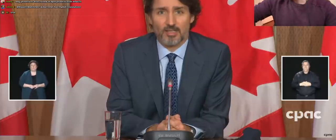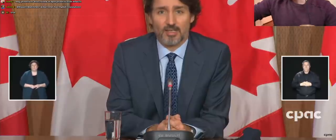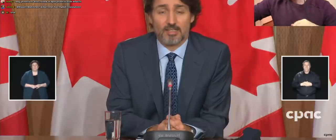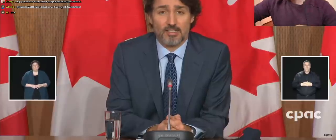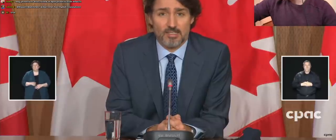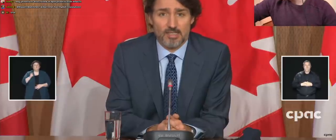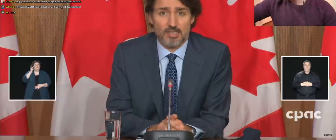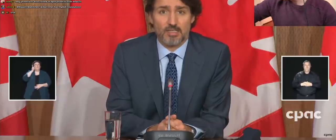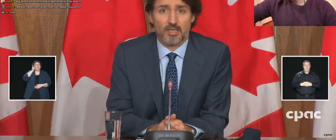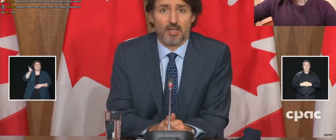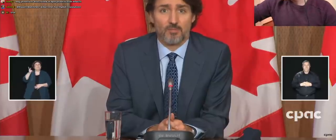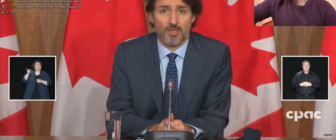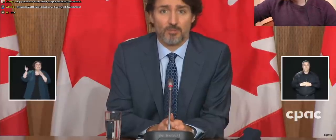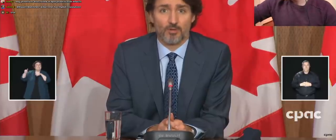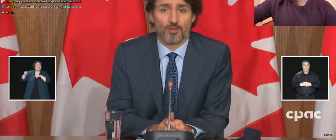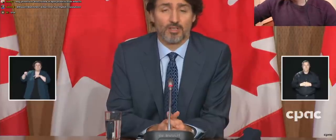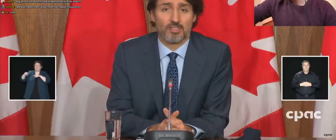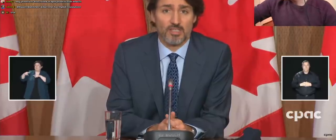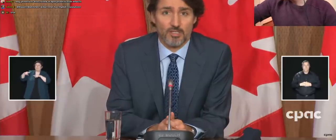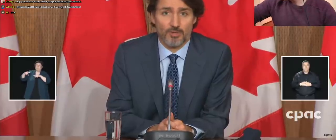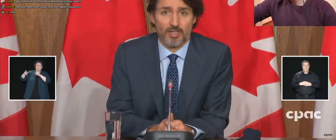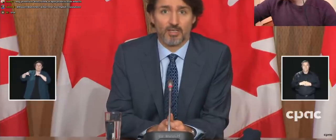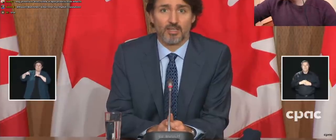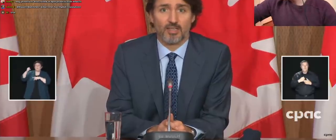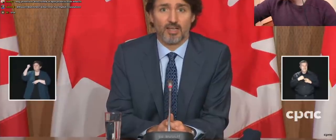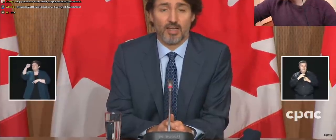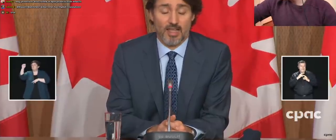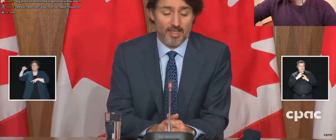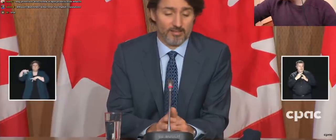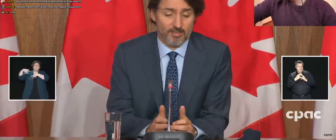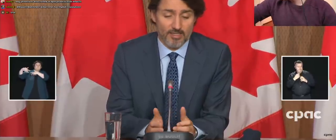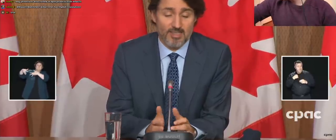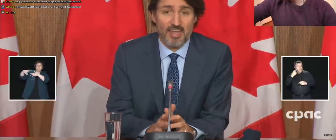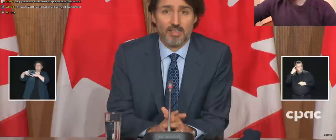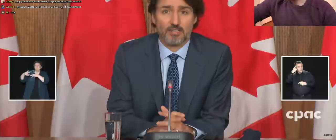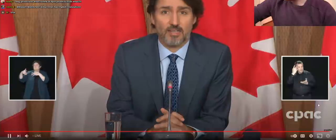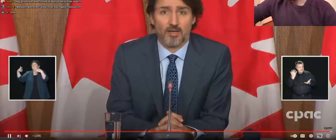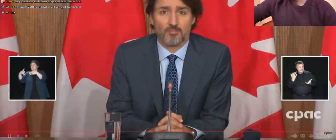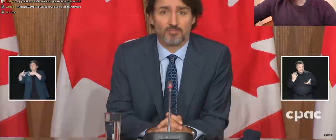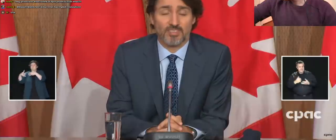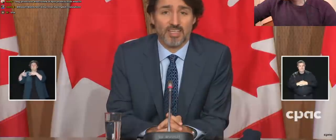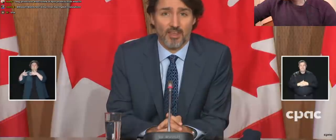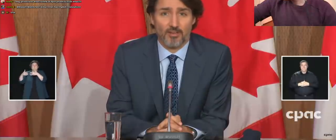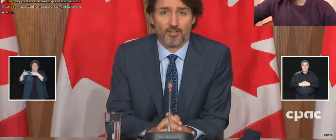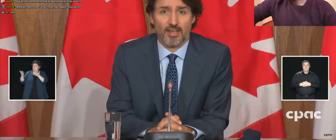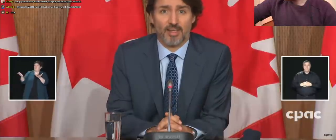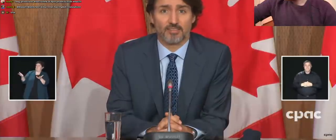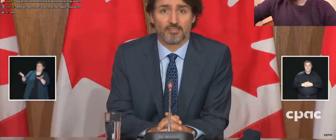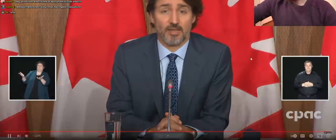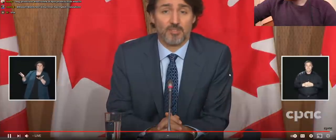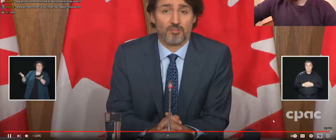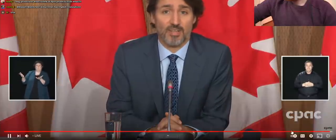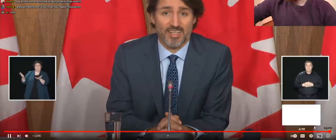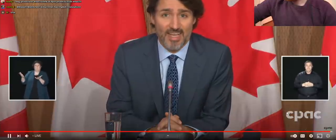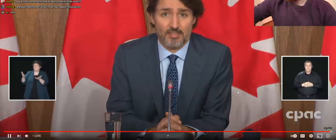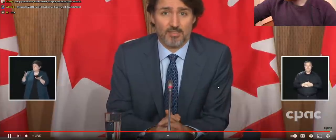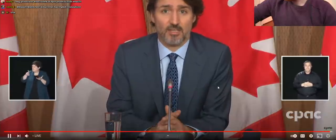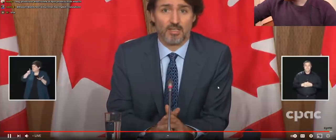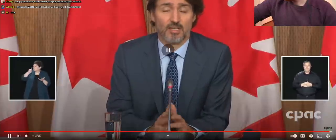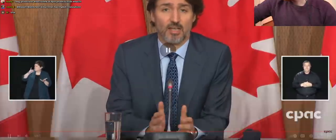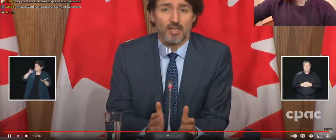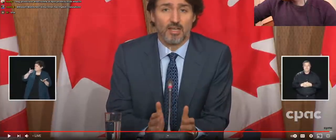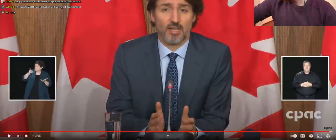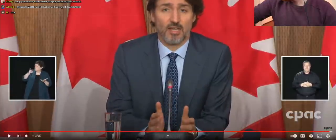troubling to see people continuing and intending to come together and demonstrate